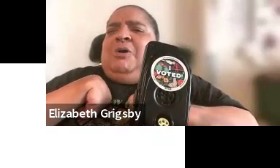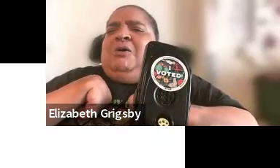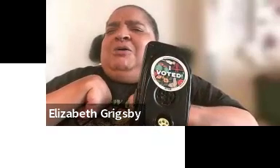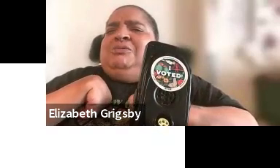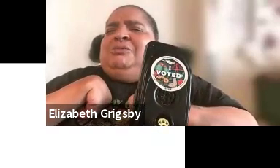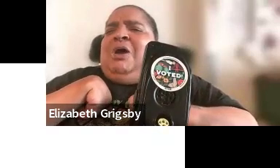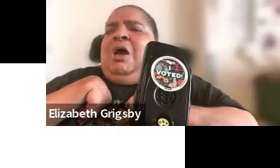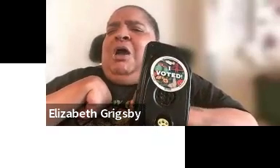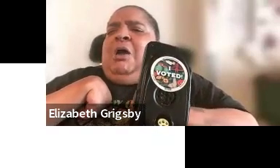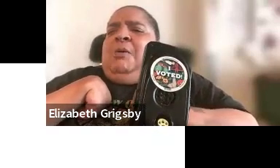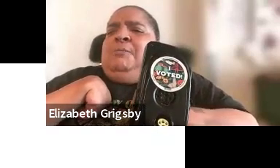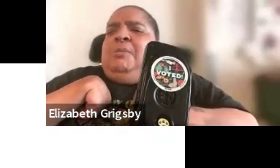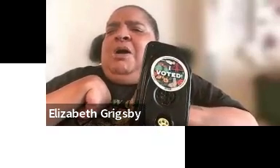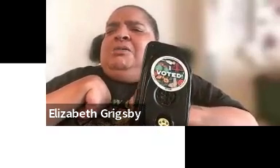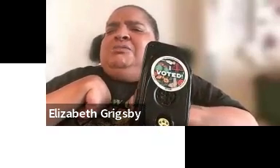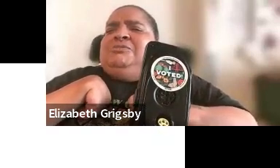as well as